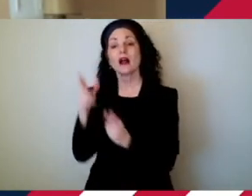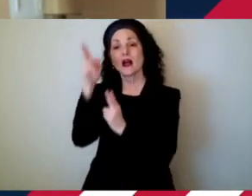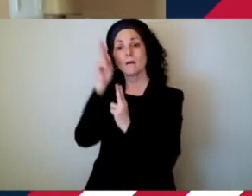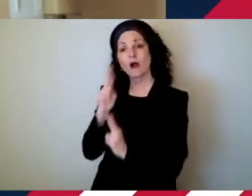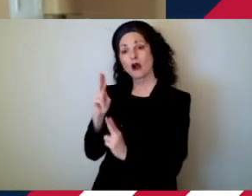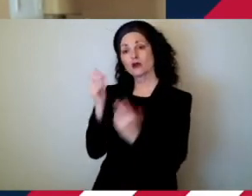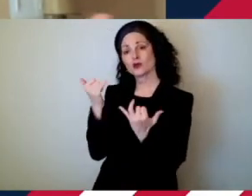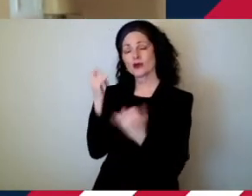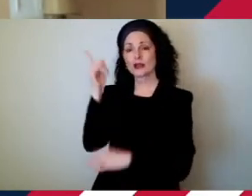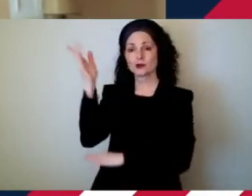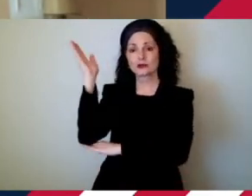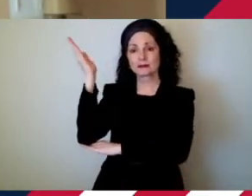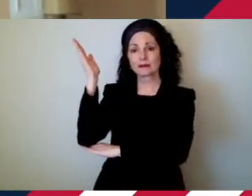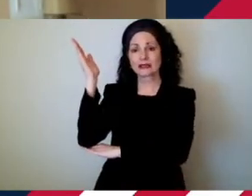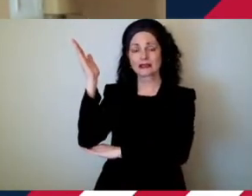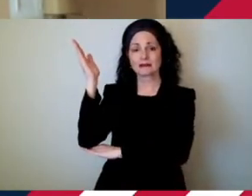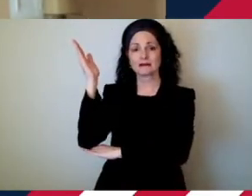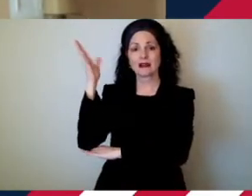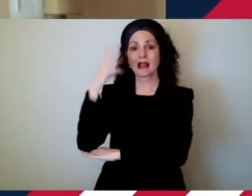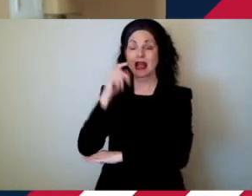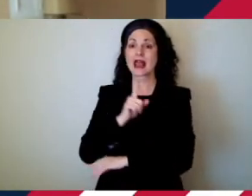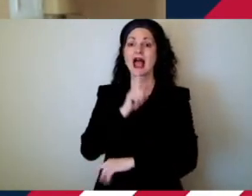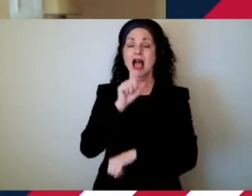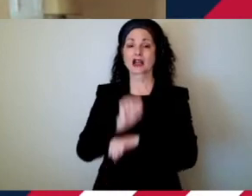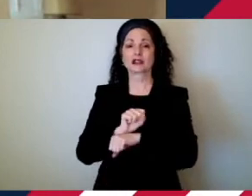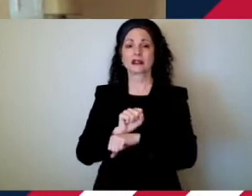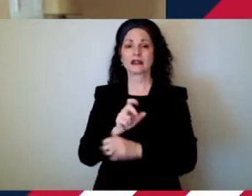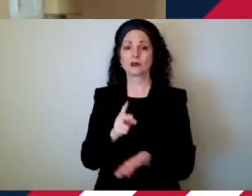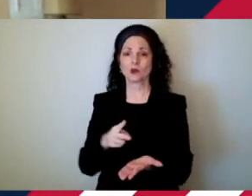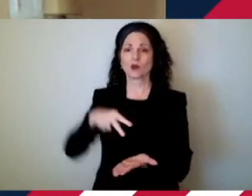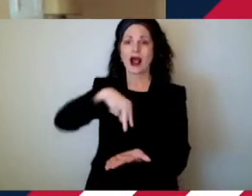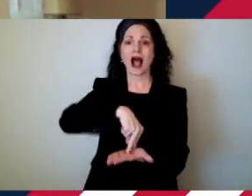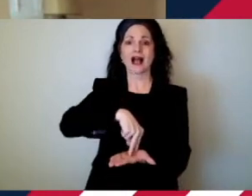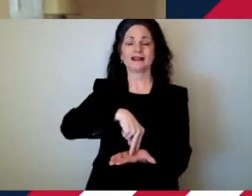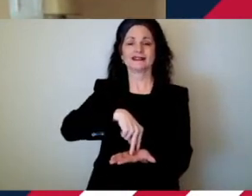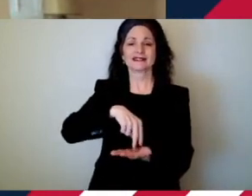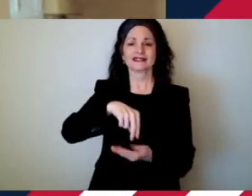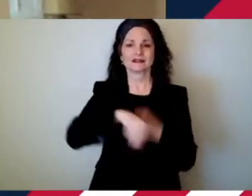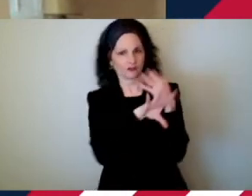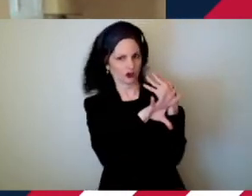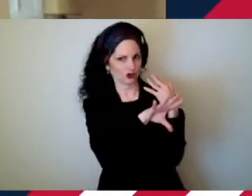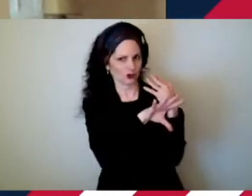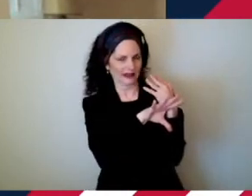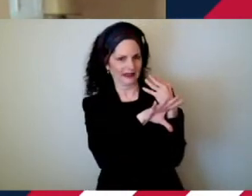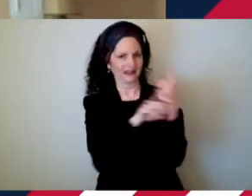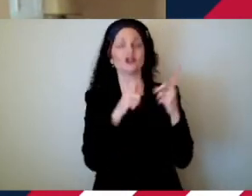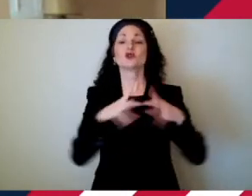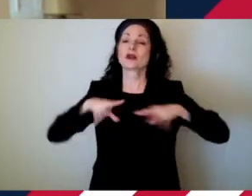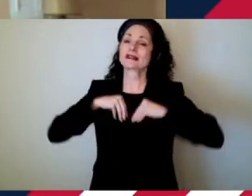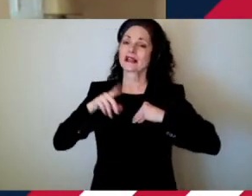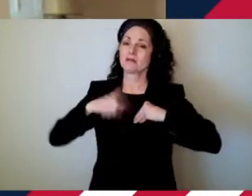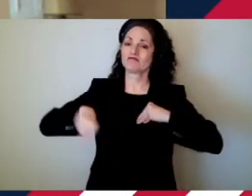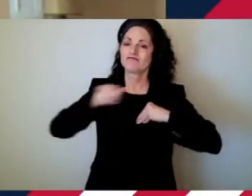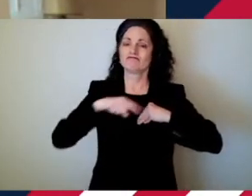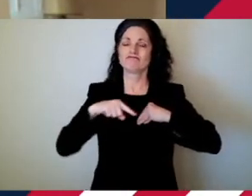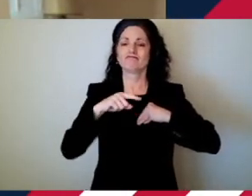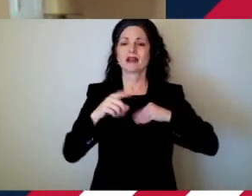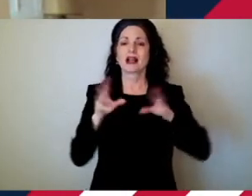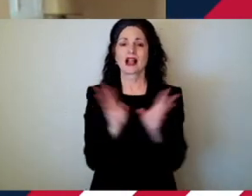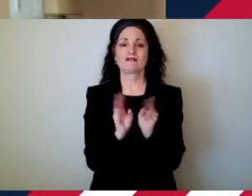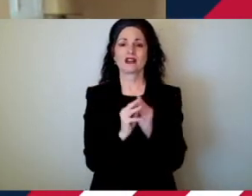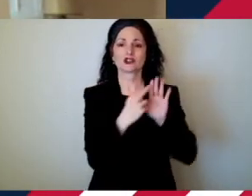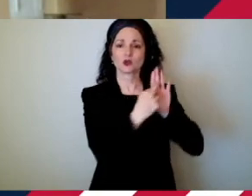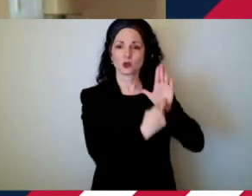to rise virtually to ask this committee to adopt the convention rules. These rules